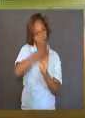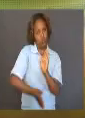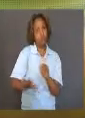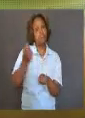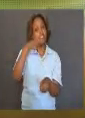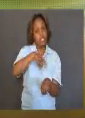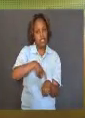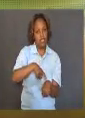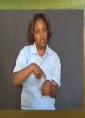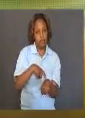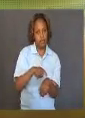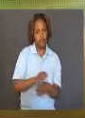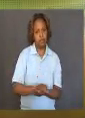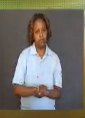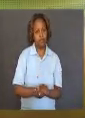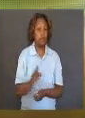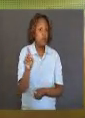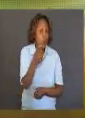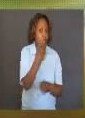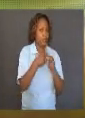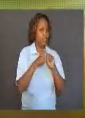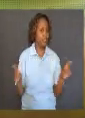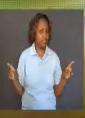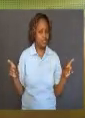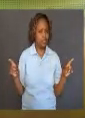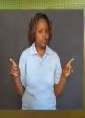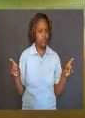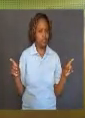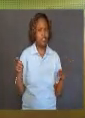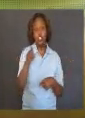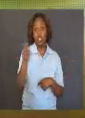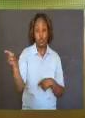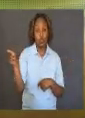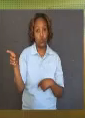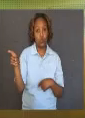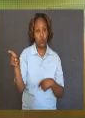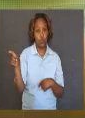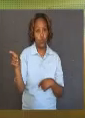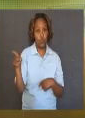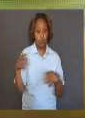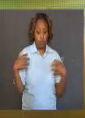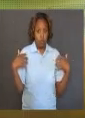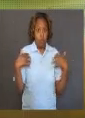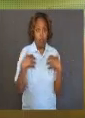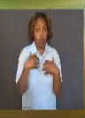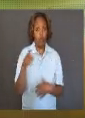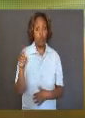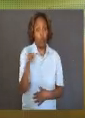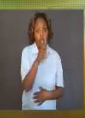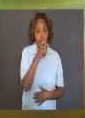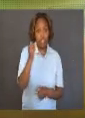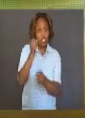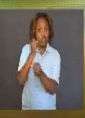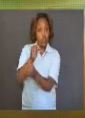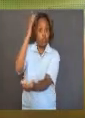their duty. However, if they allowed fear to stop them